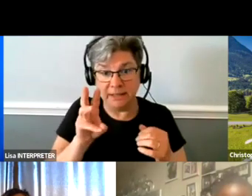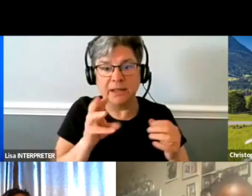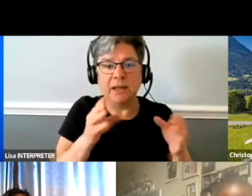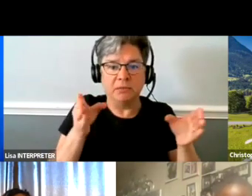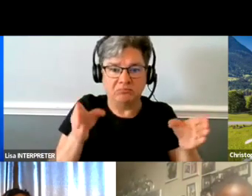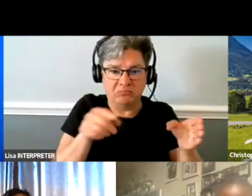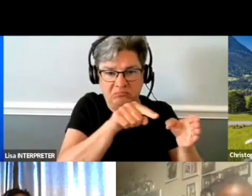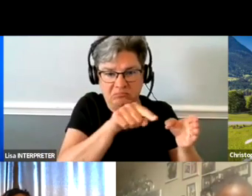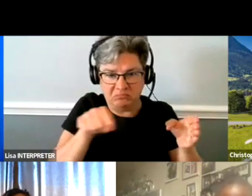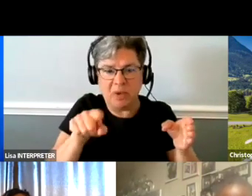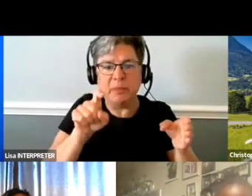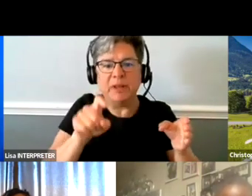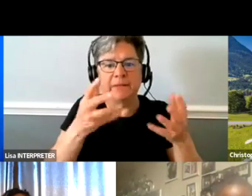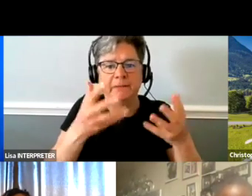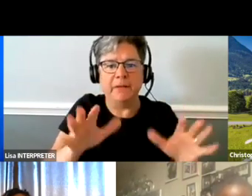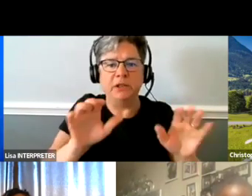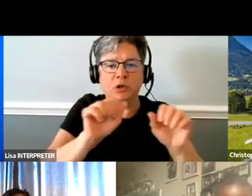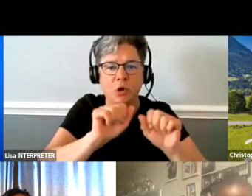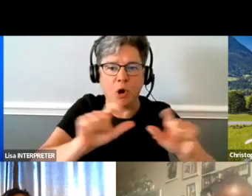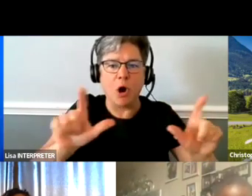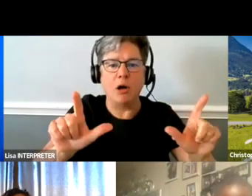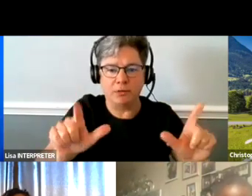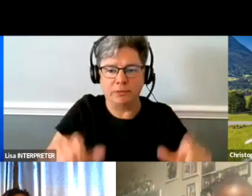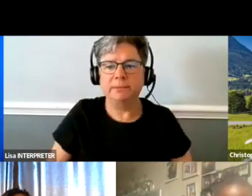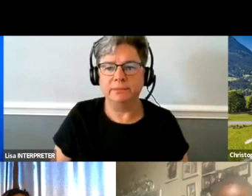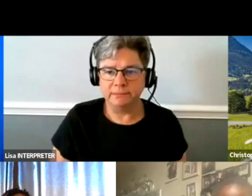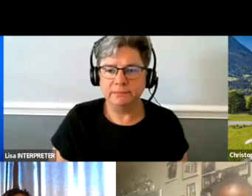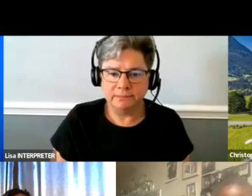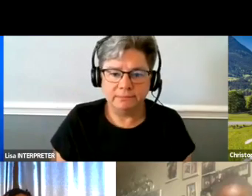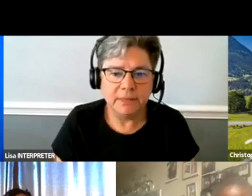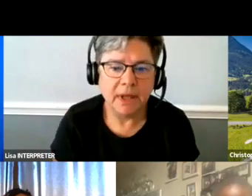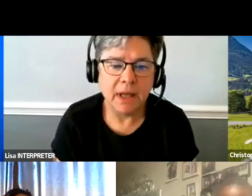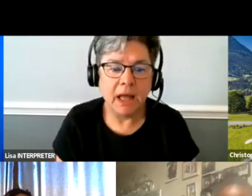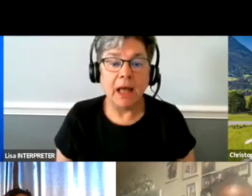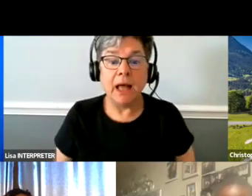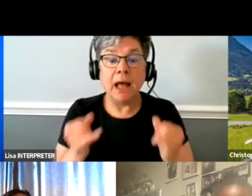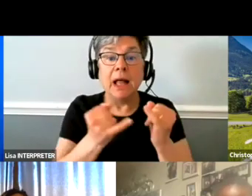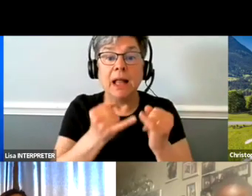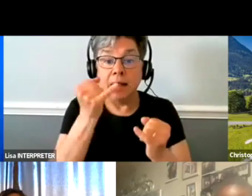up. And I think the last thing that I did not